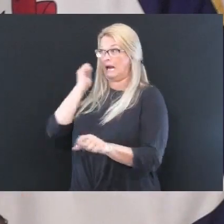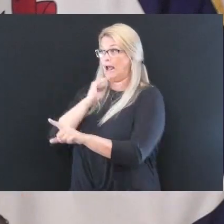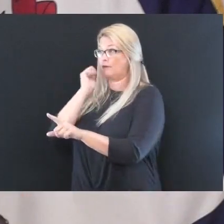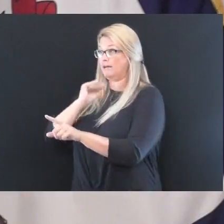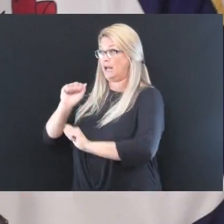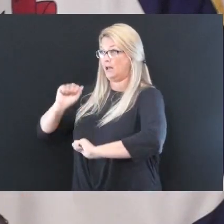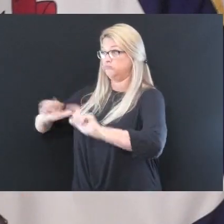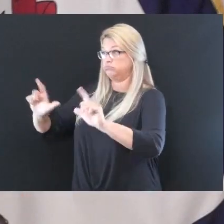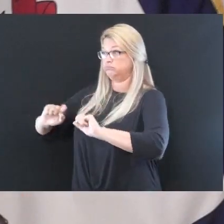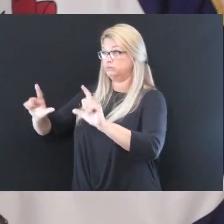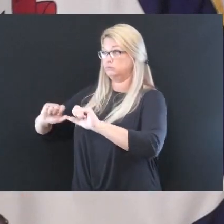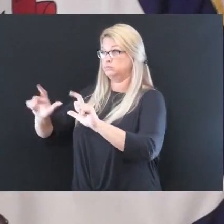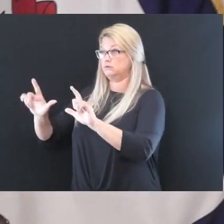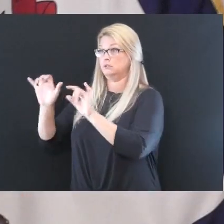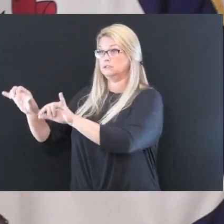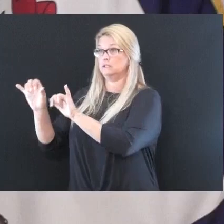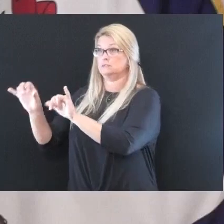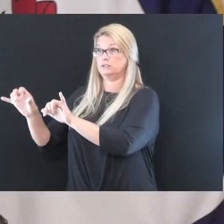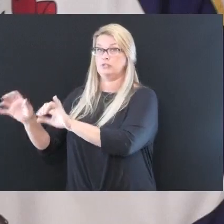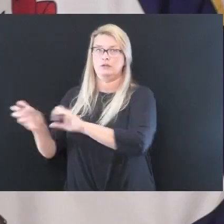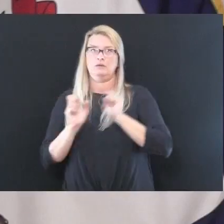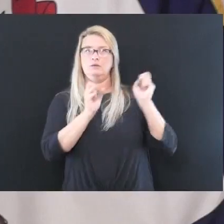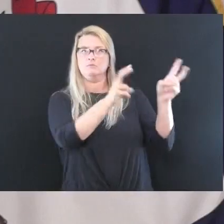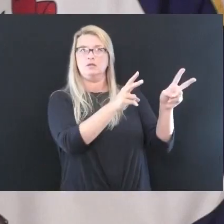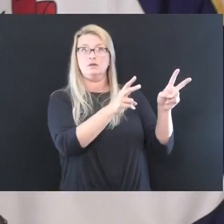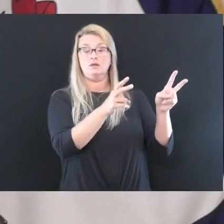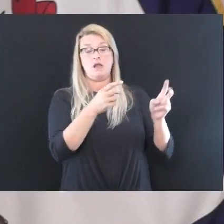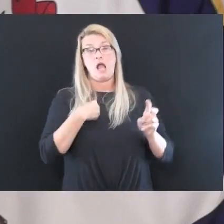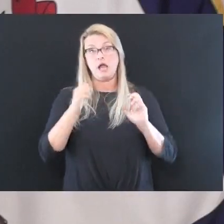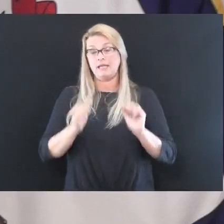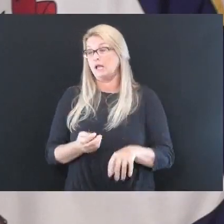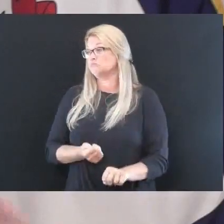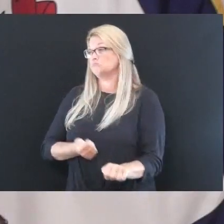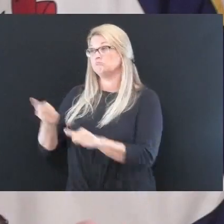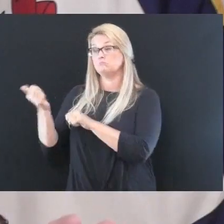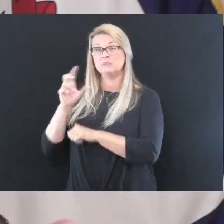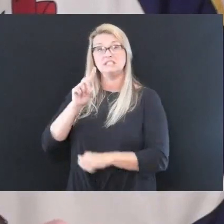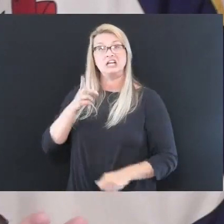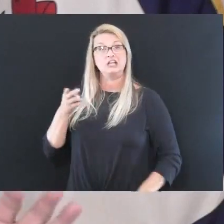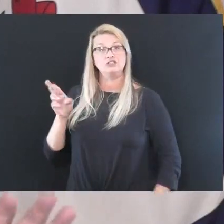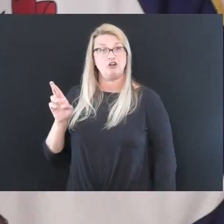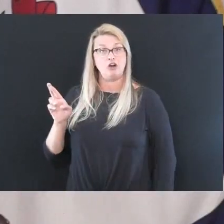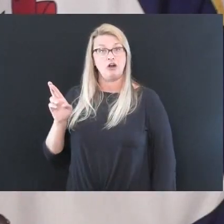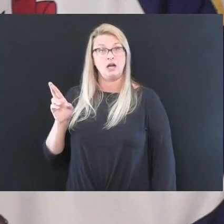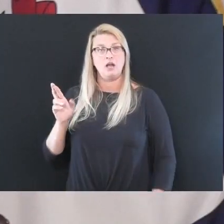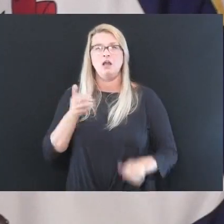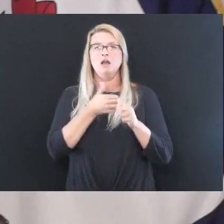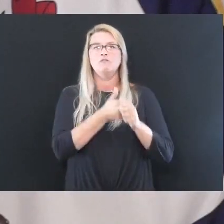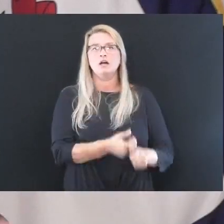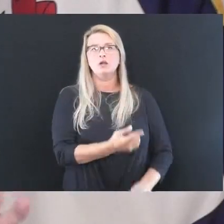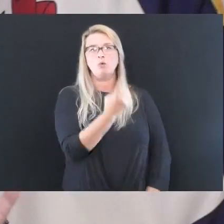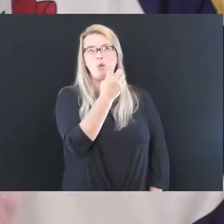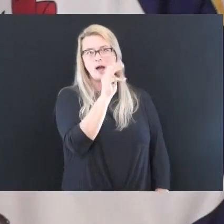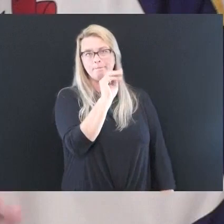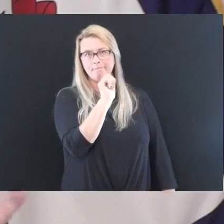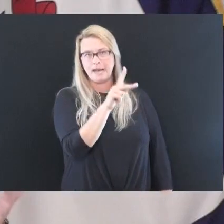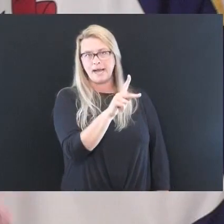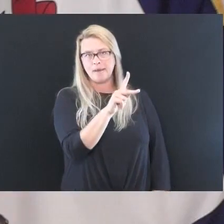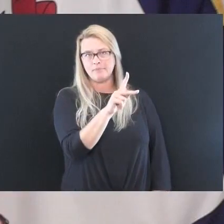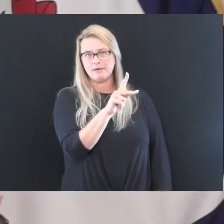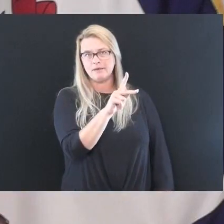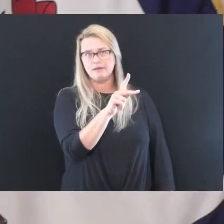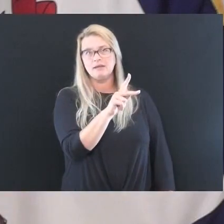the map the same every day. Now, we can take off the DHHR map and just go with the one map that our